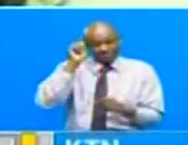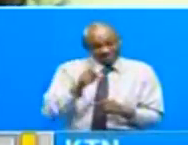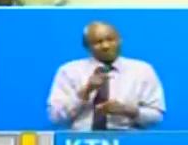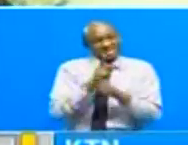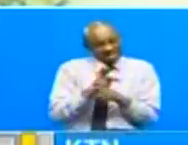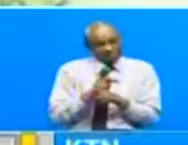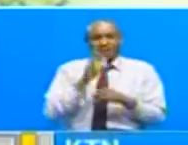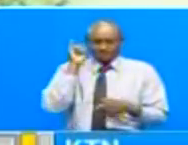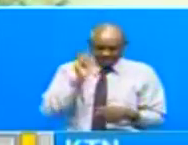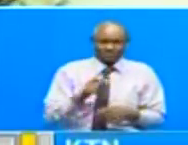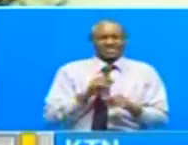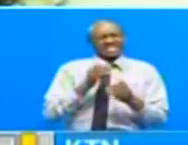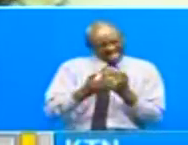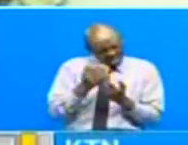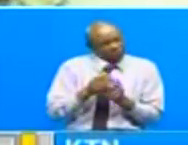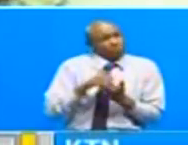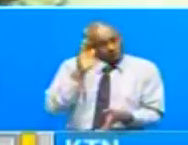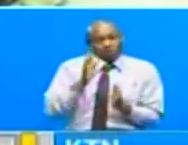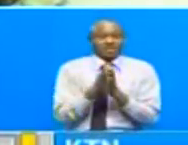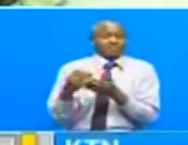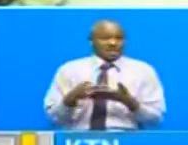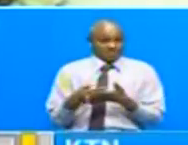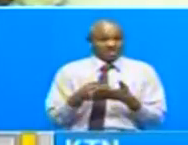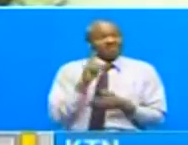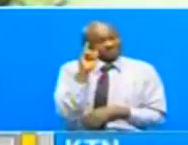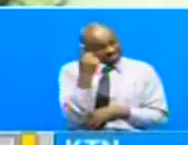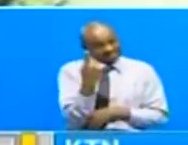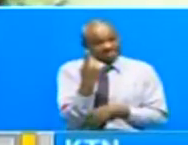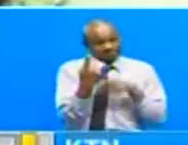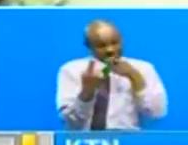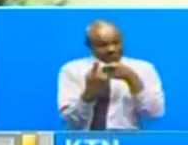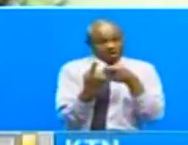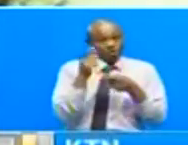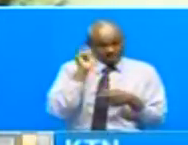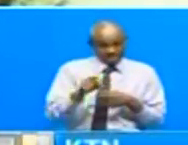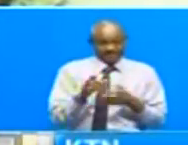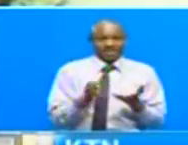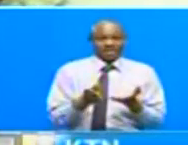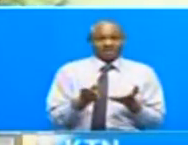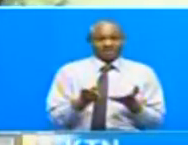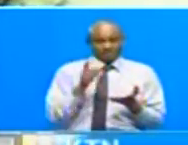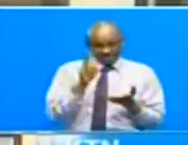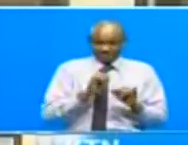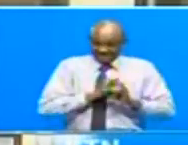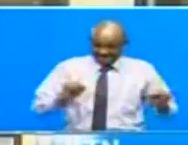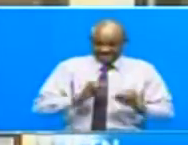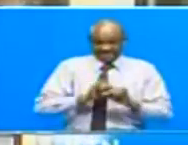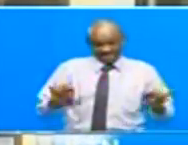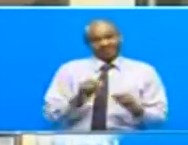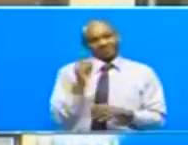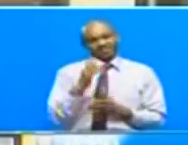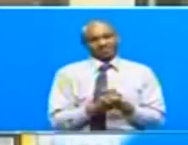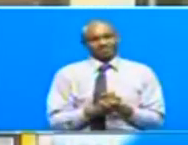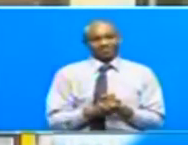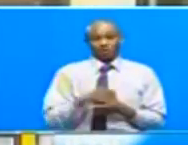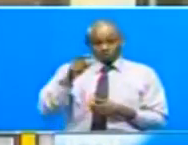I can say, you have to be more careful with the baby, because for one, you have to be aseptic. Some